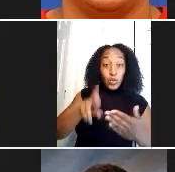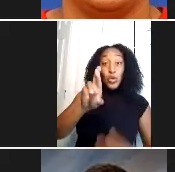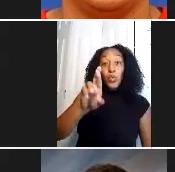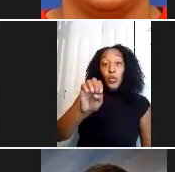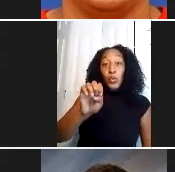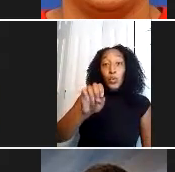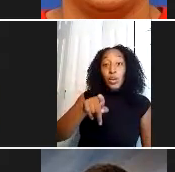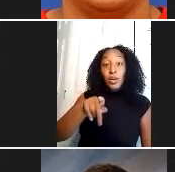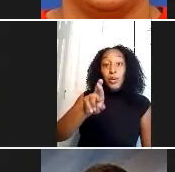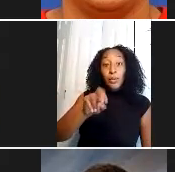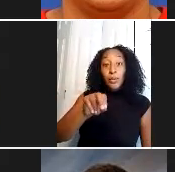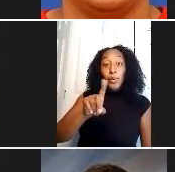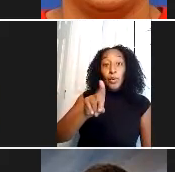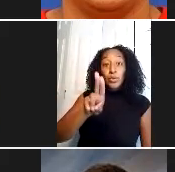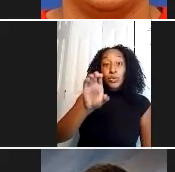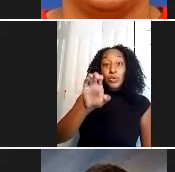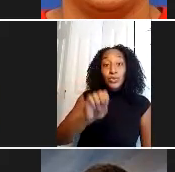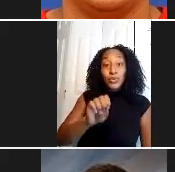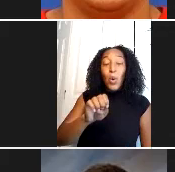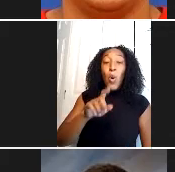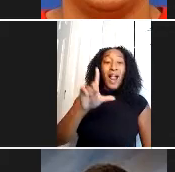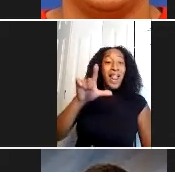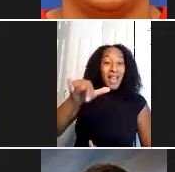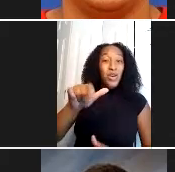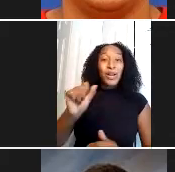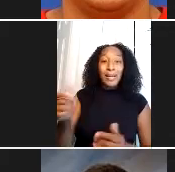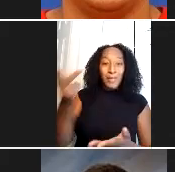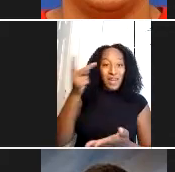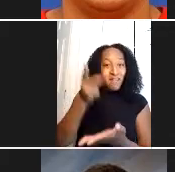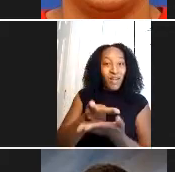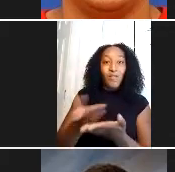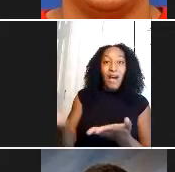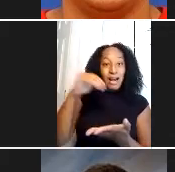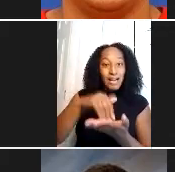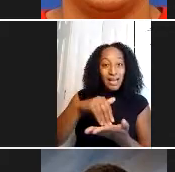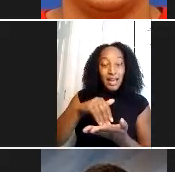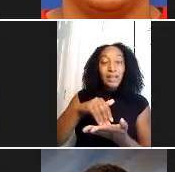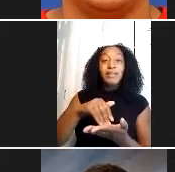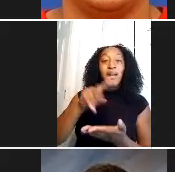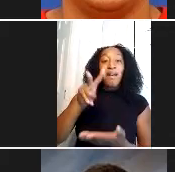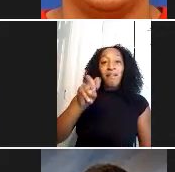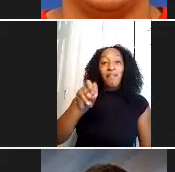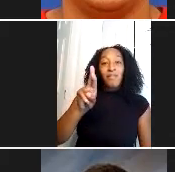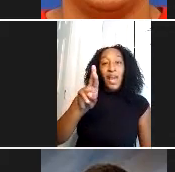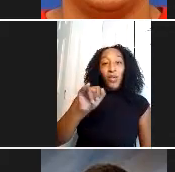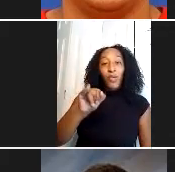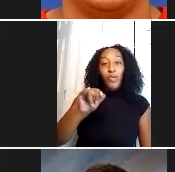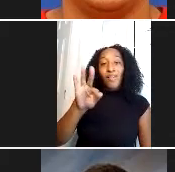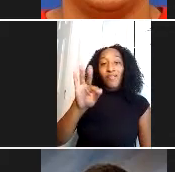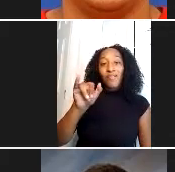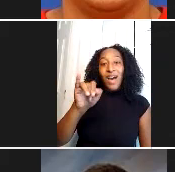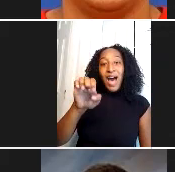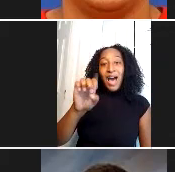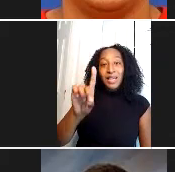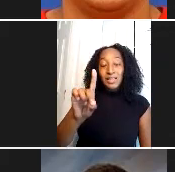another textbook and you see it broken down a little bit differently, that don't think that this is